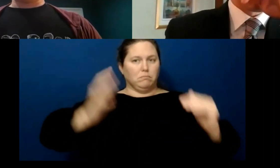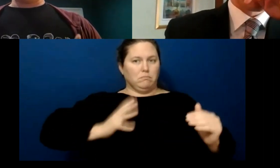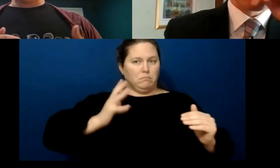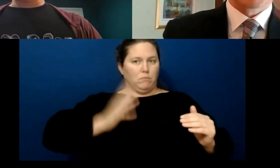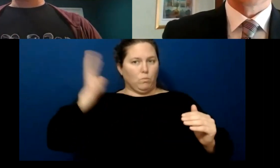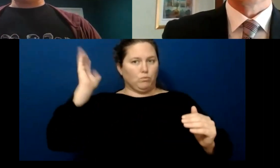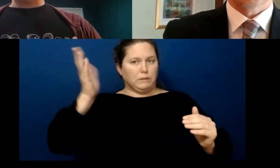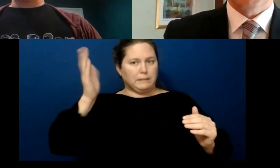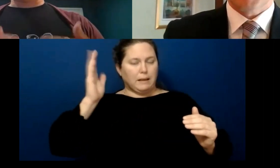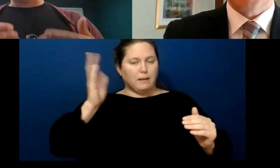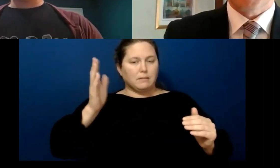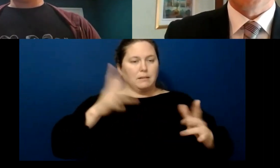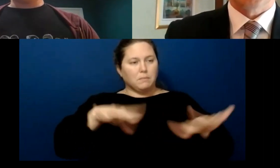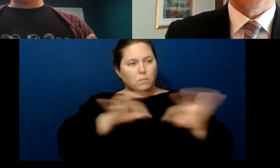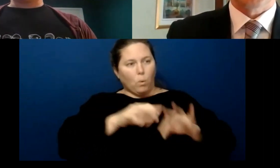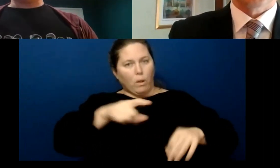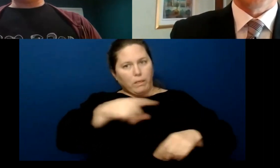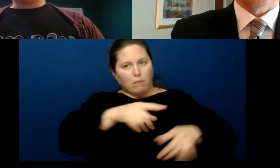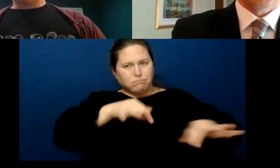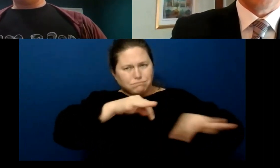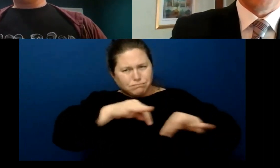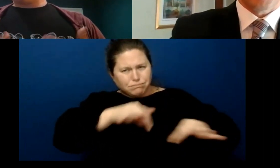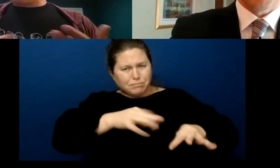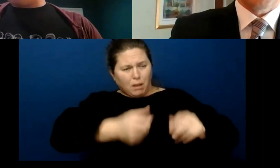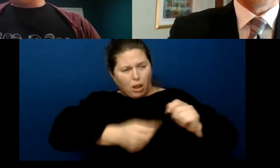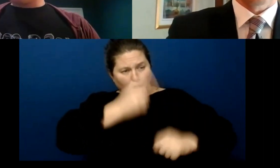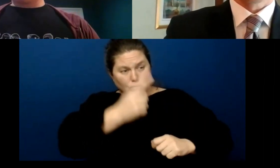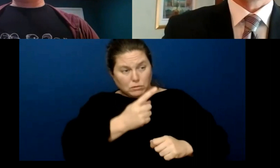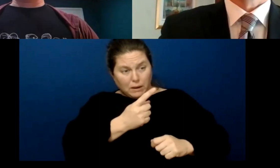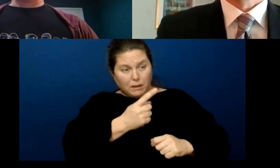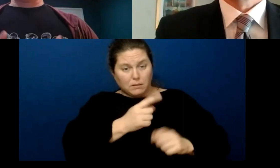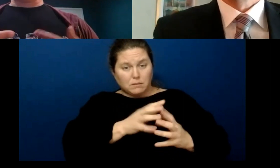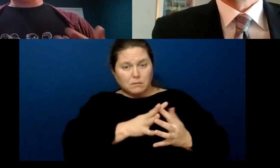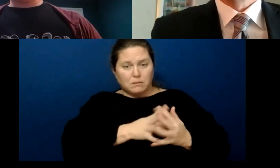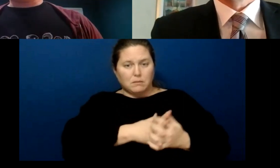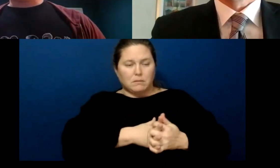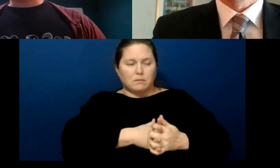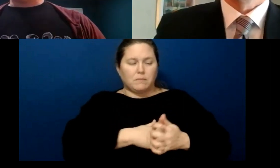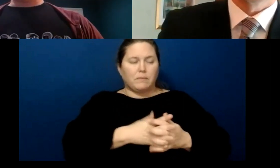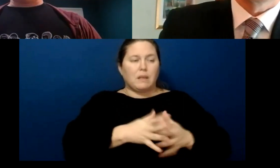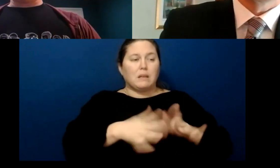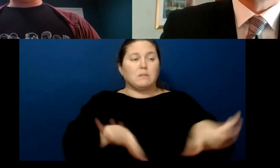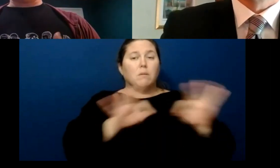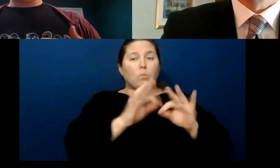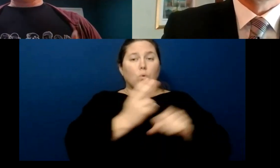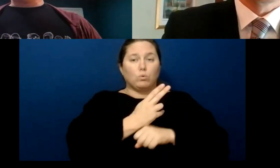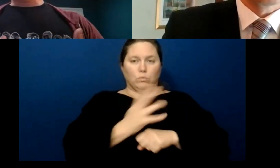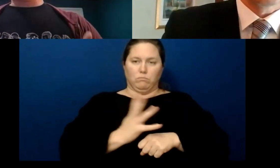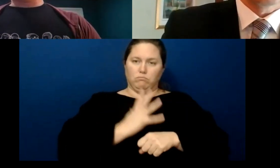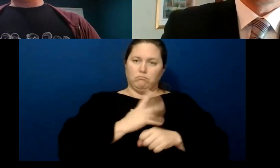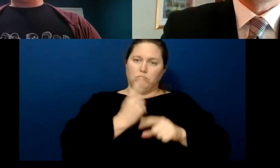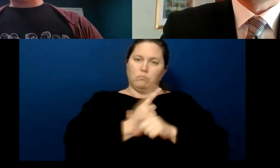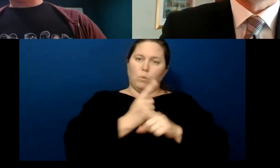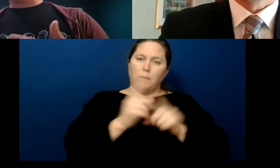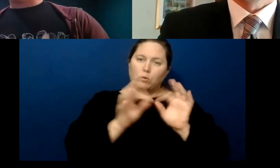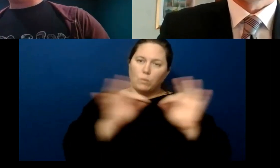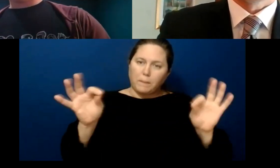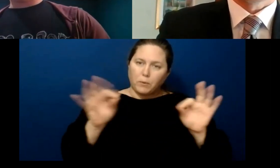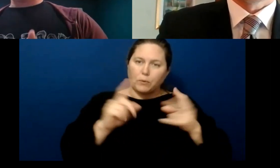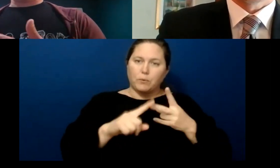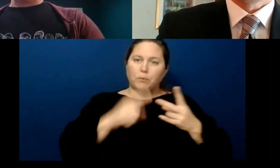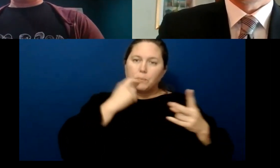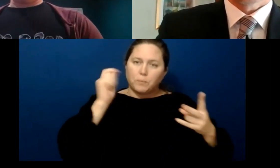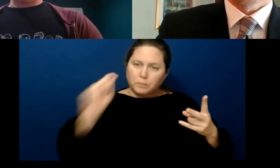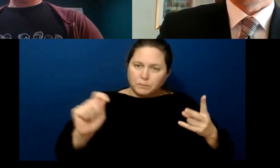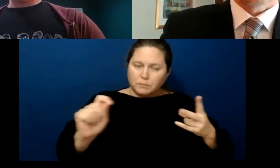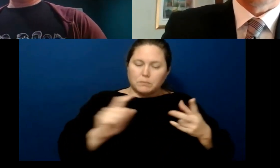other person understands the first time they read it, that using proper grammar, using proper punctuation will ensure that they will read